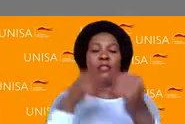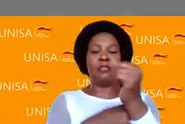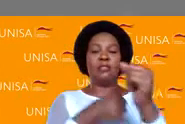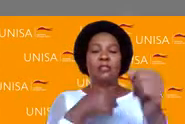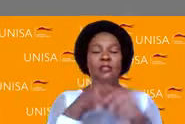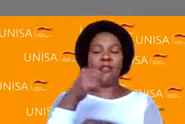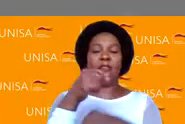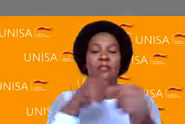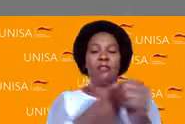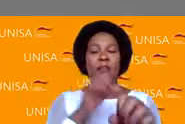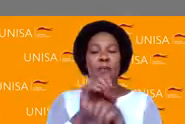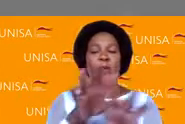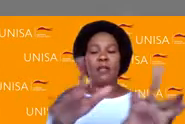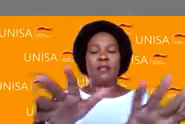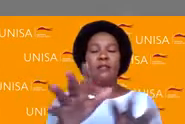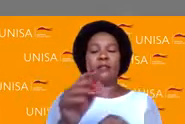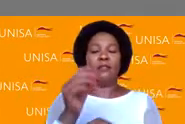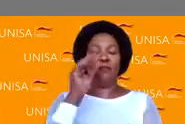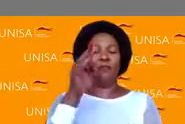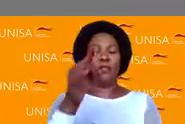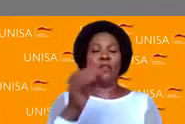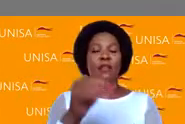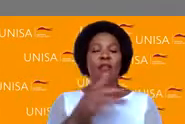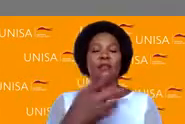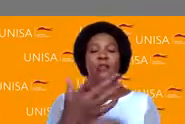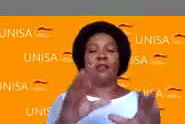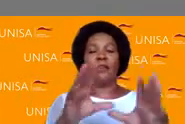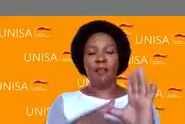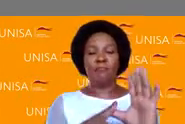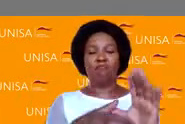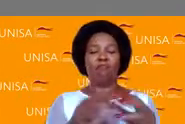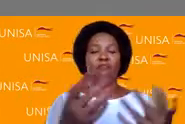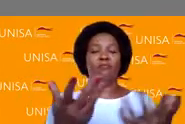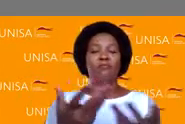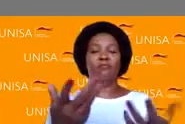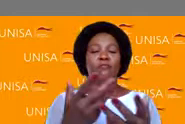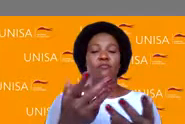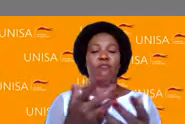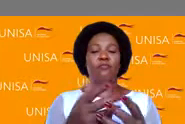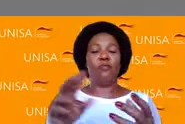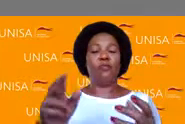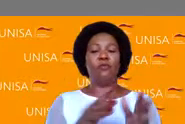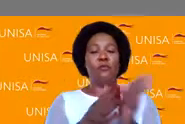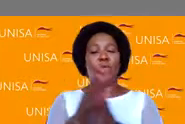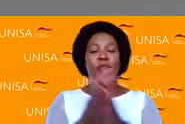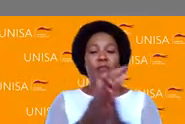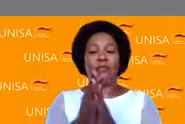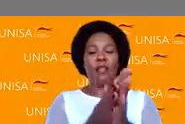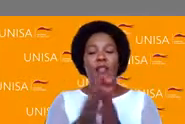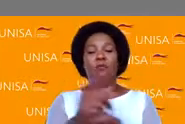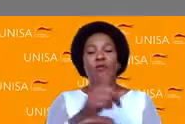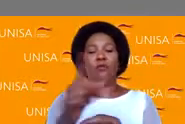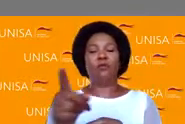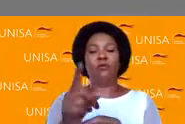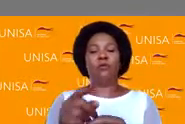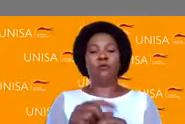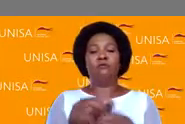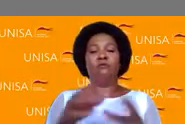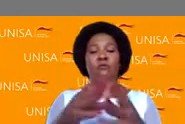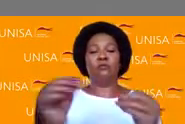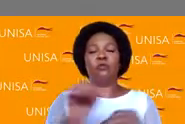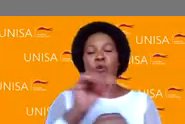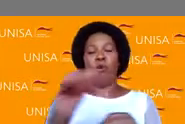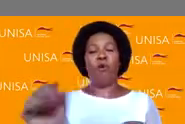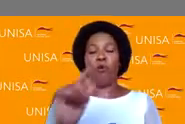becomes implemented, and really then it will really also motivate you to go and complete all the